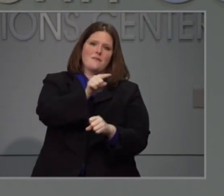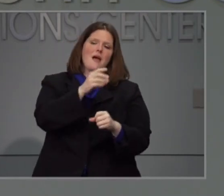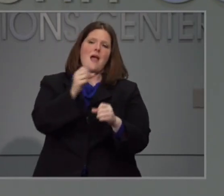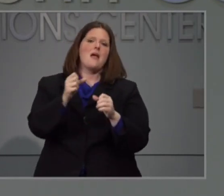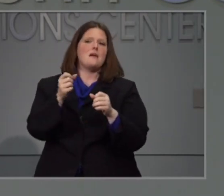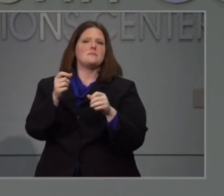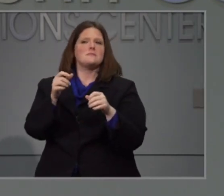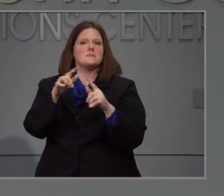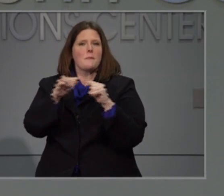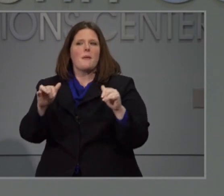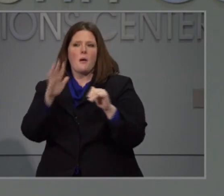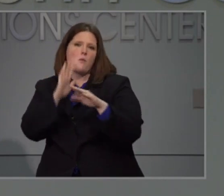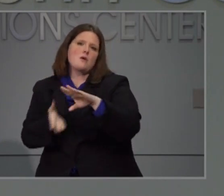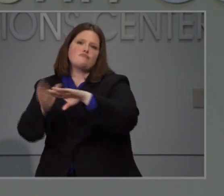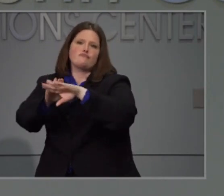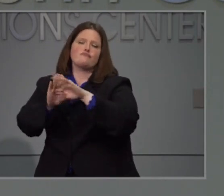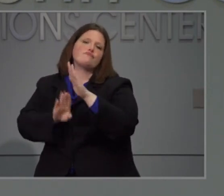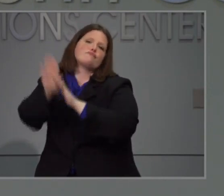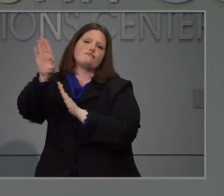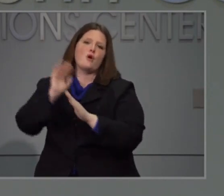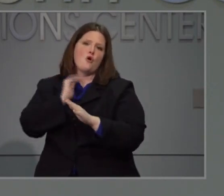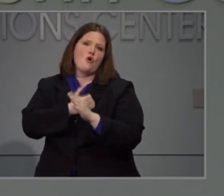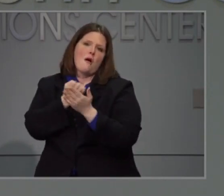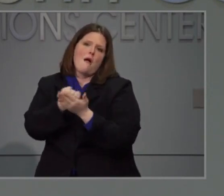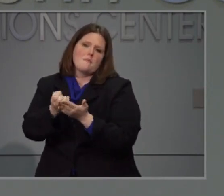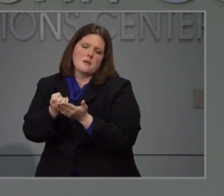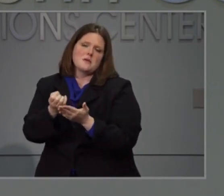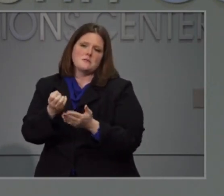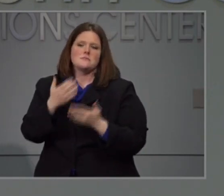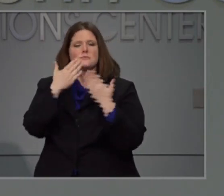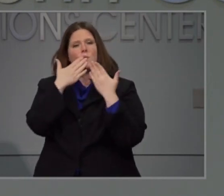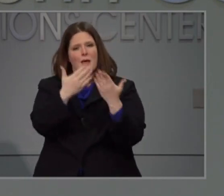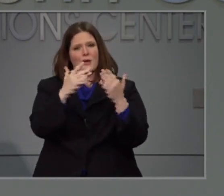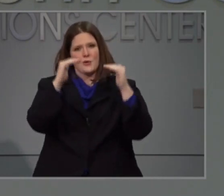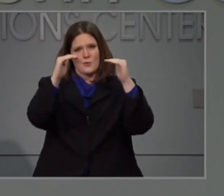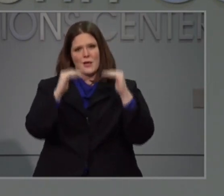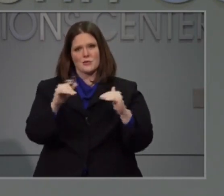our economy. Thanks. Next question.